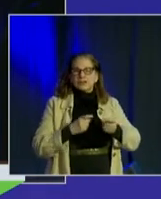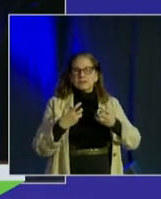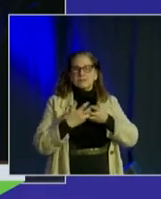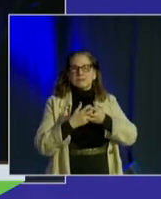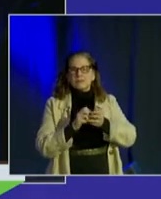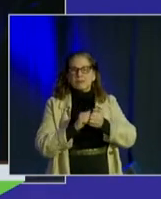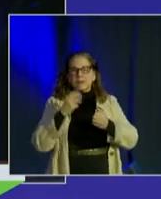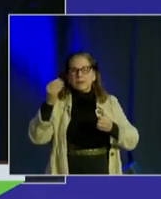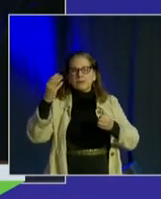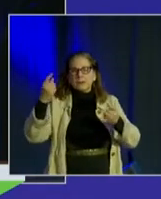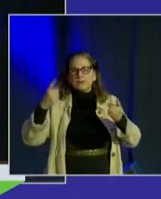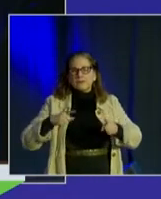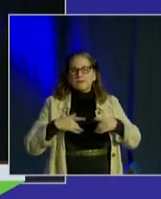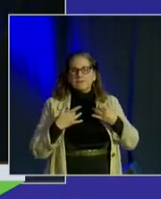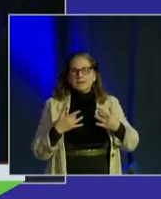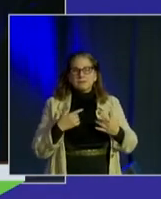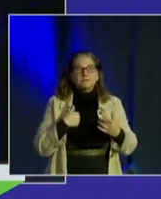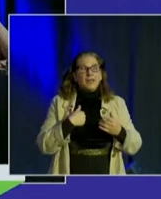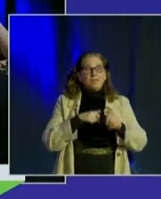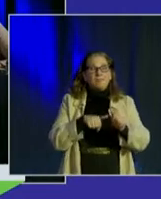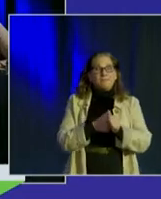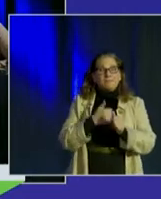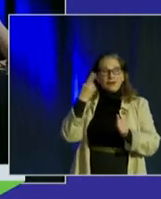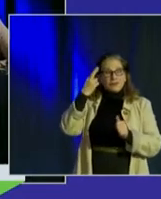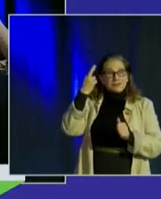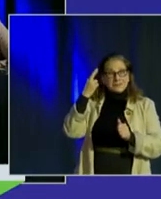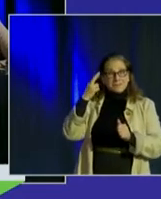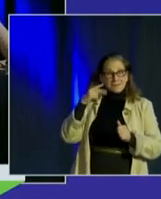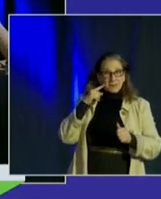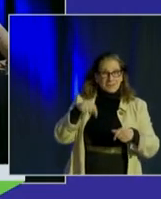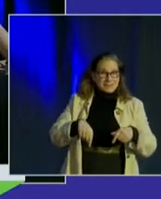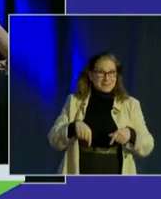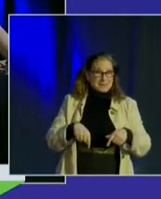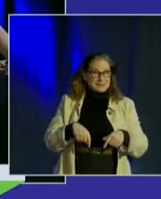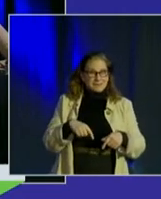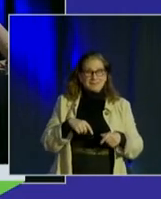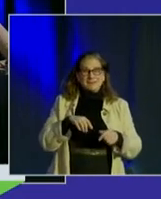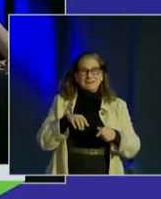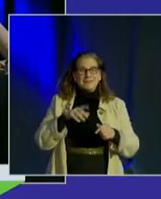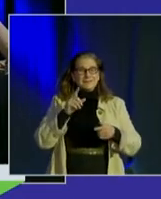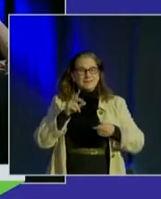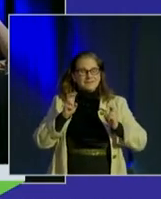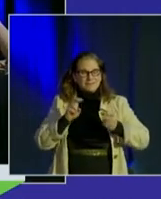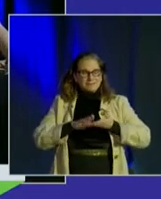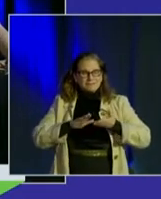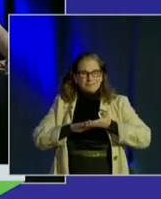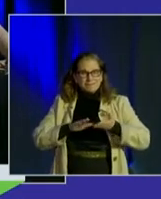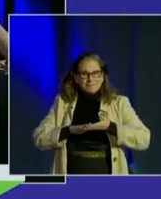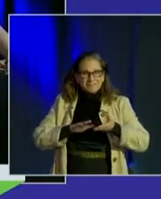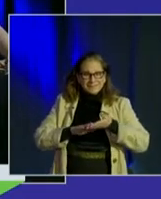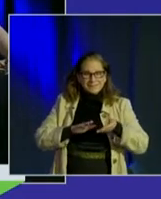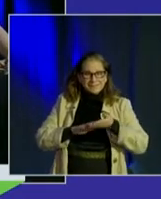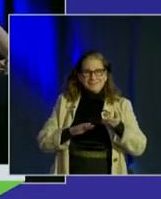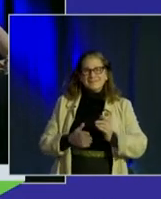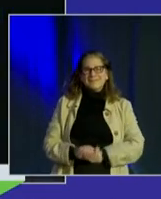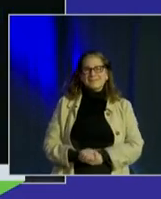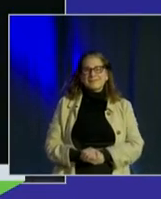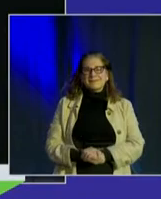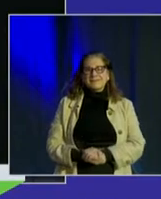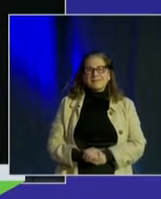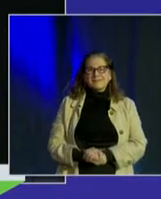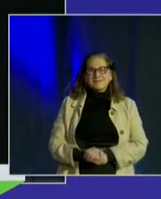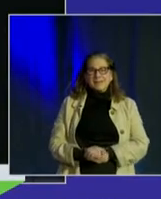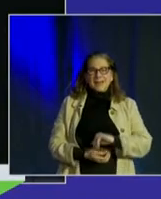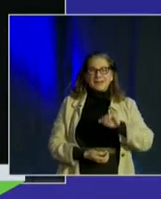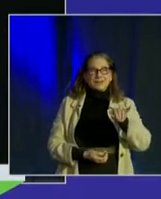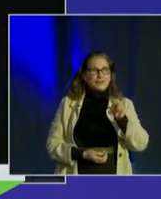the process works. Jenny? Thank you, City Administrator, and good morning, Washington, D.C. Thank you so much for